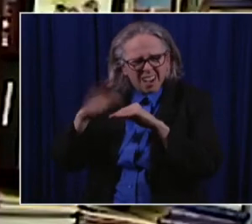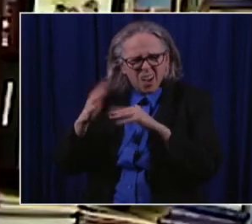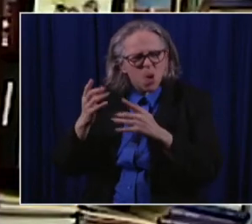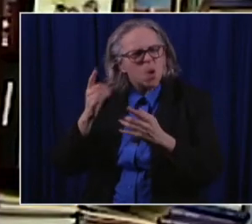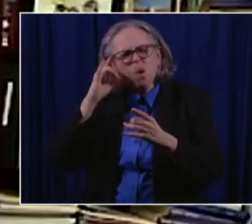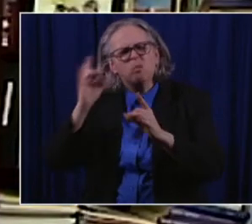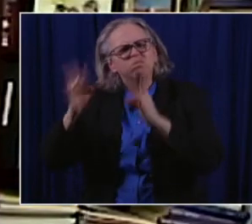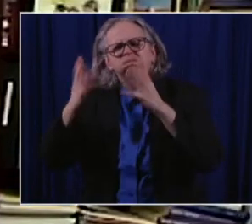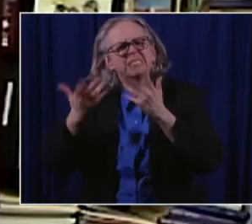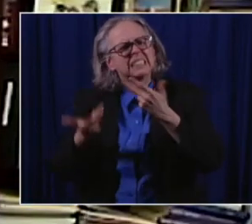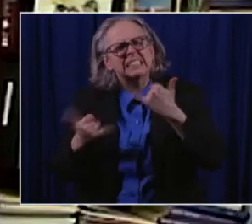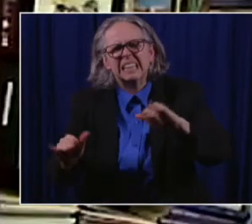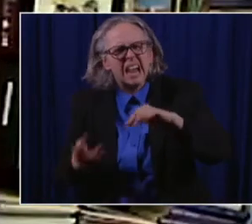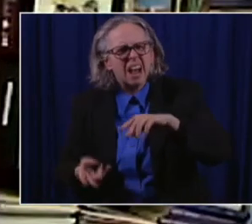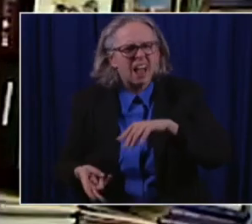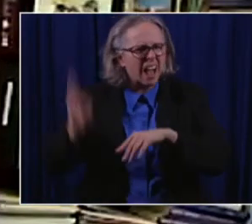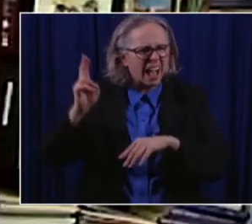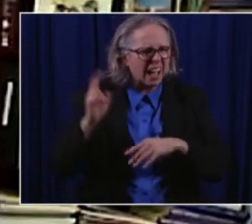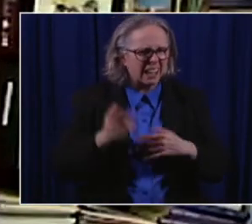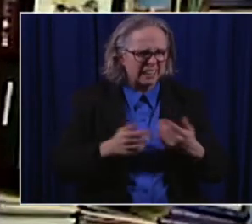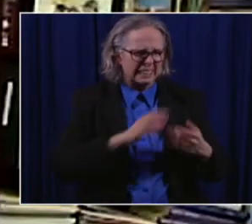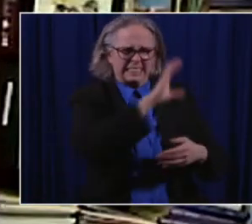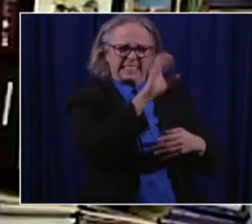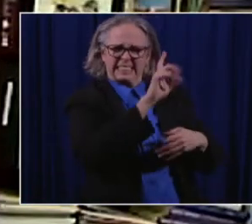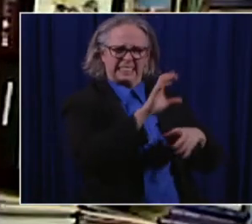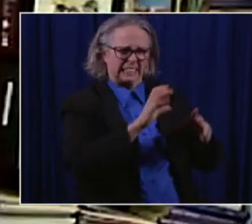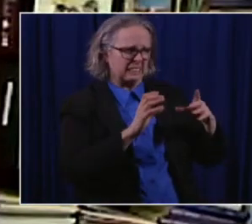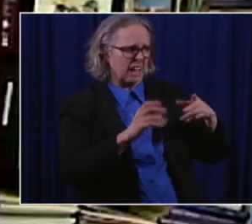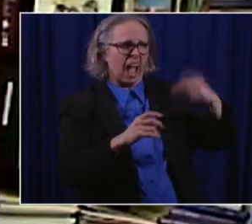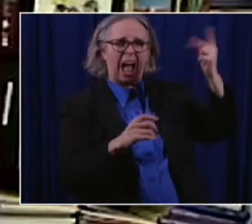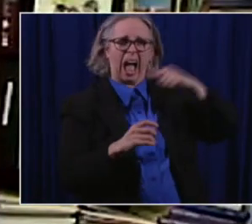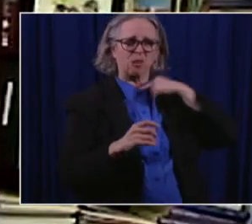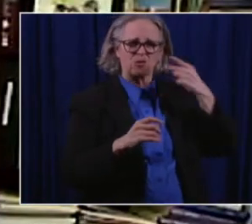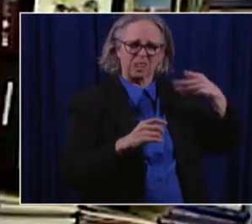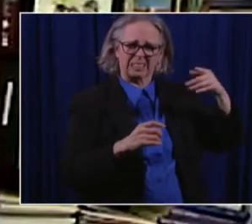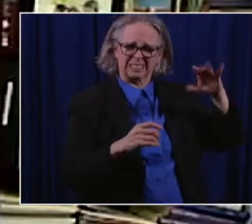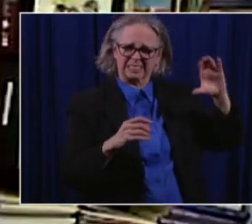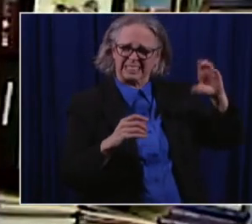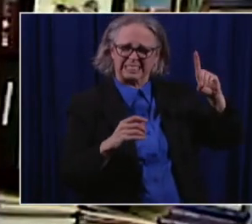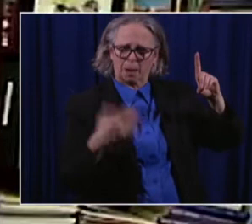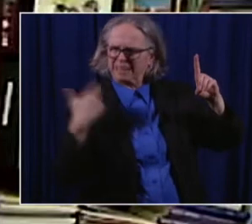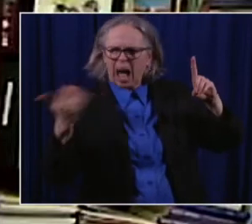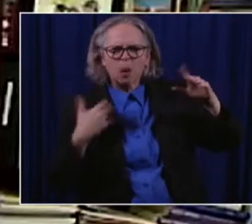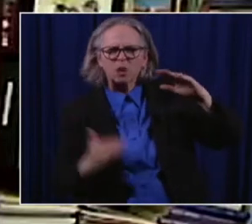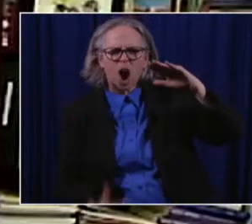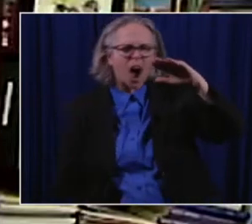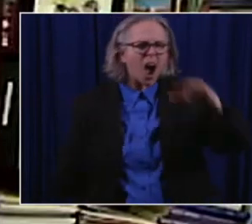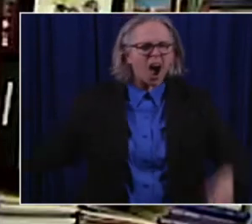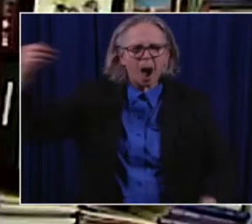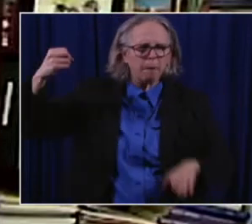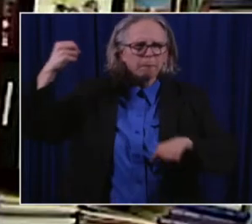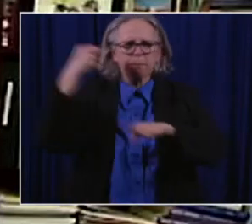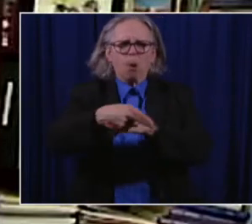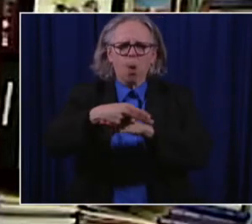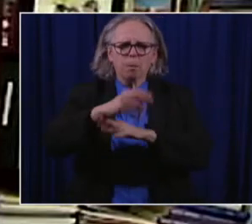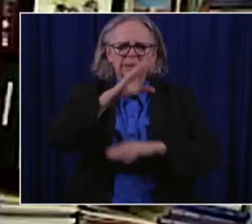the definition of high incidence by the CDC is still very concerning to my colleagues. We were just talking about this morning on a phone